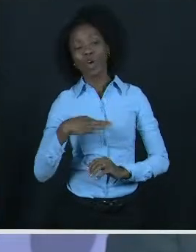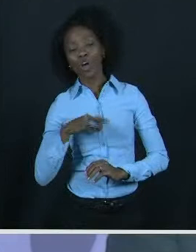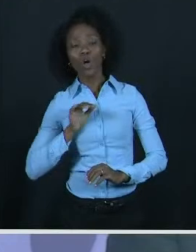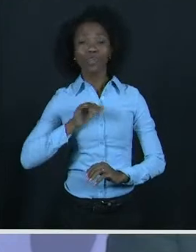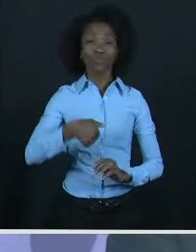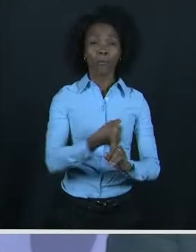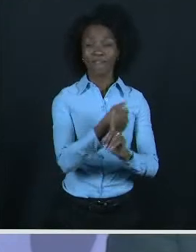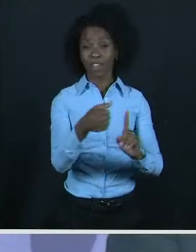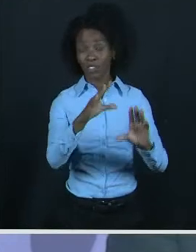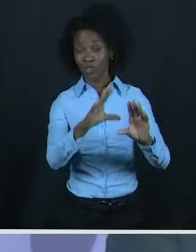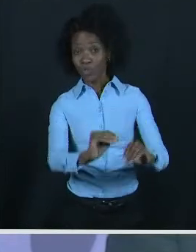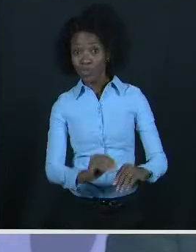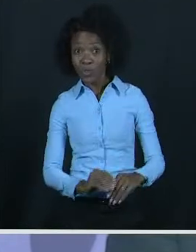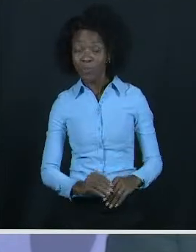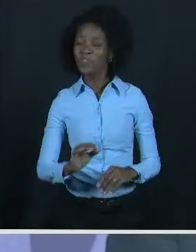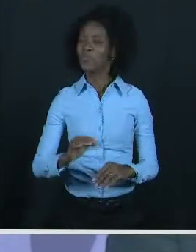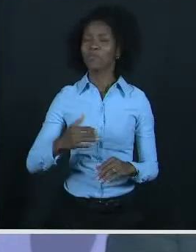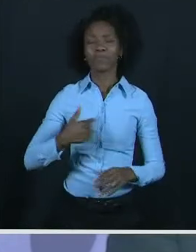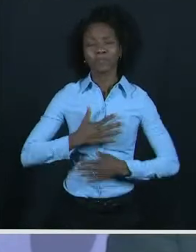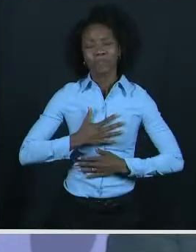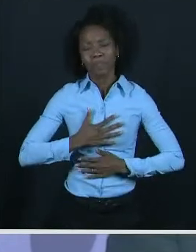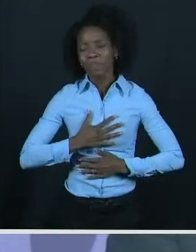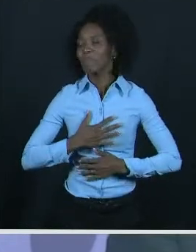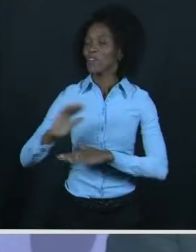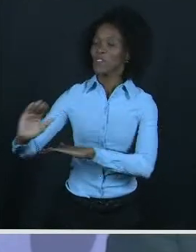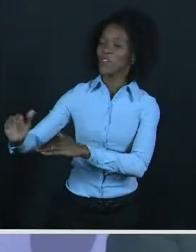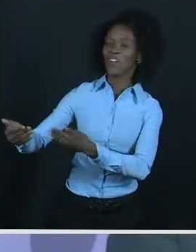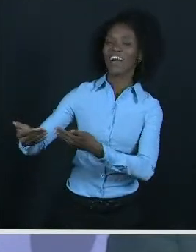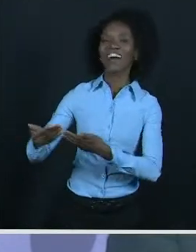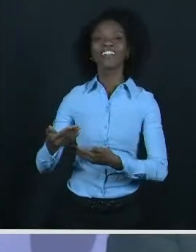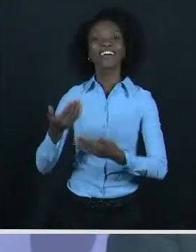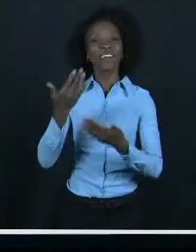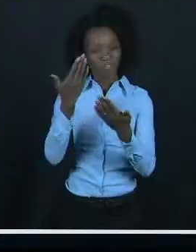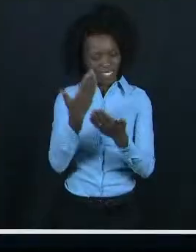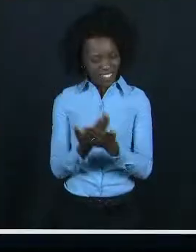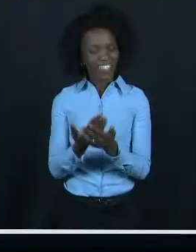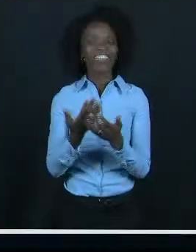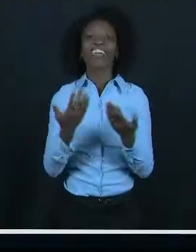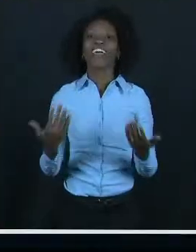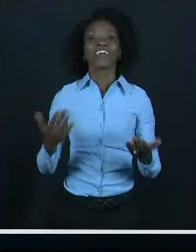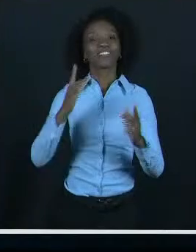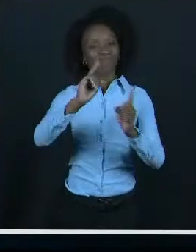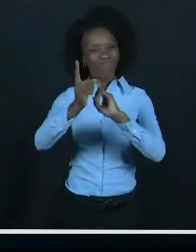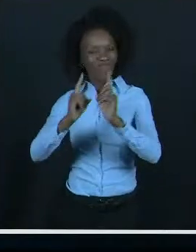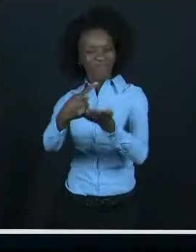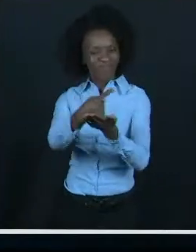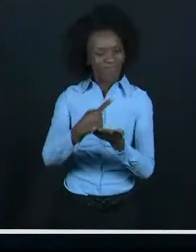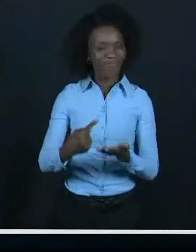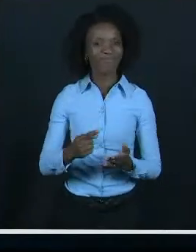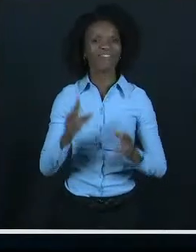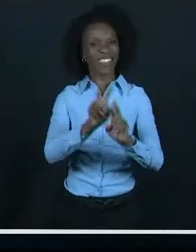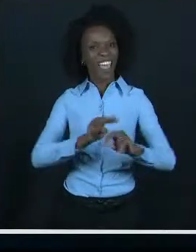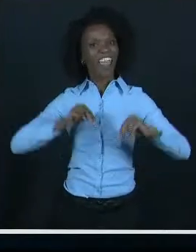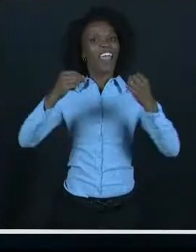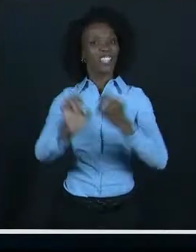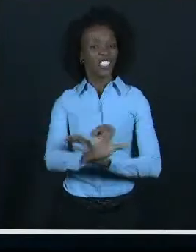come to the floor and come and speak to the nation. You are not just speaking to people that are here, but the whole